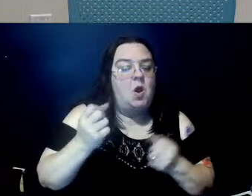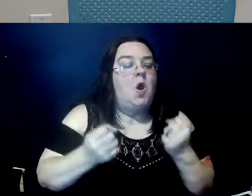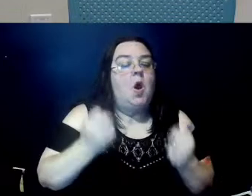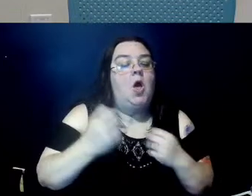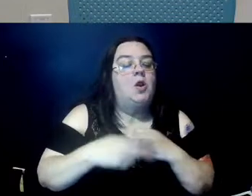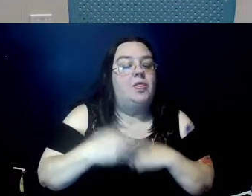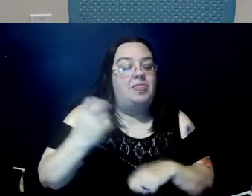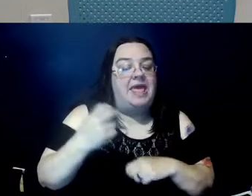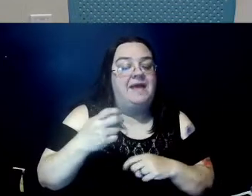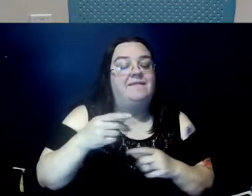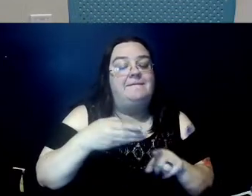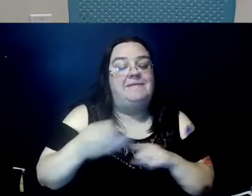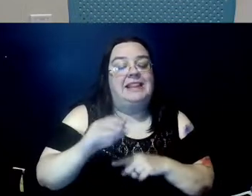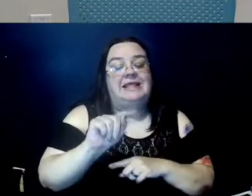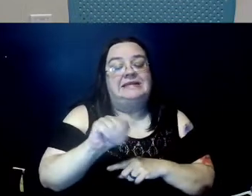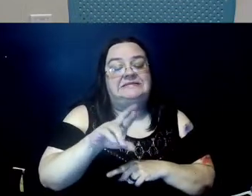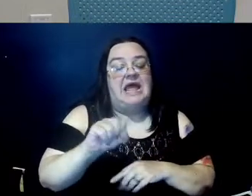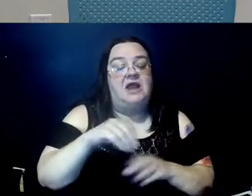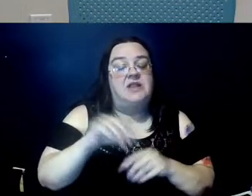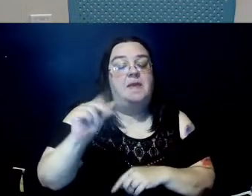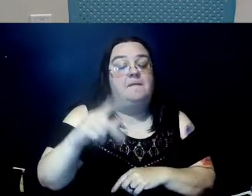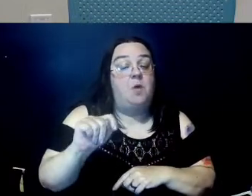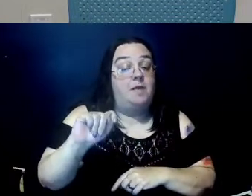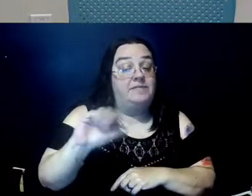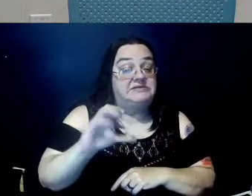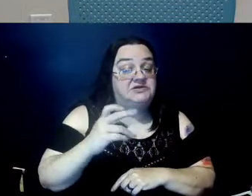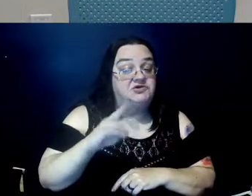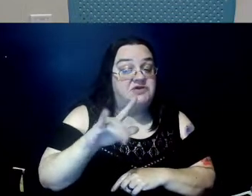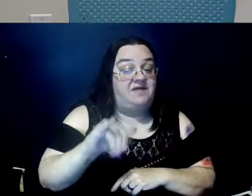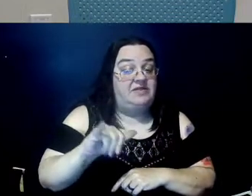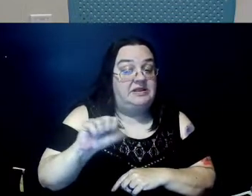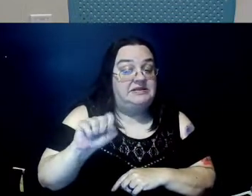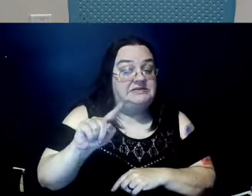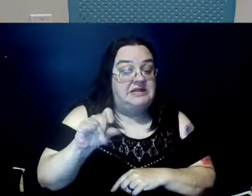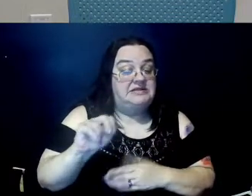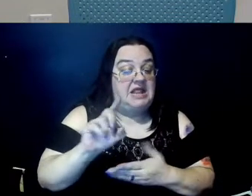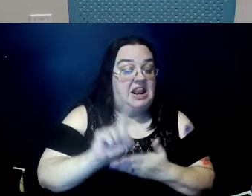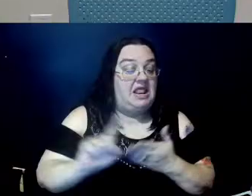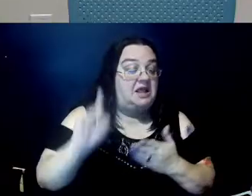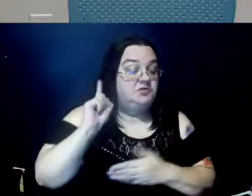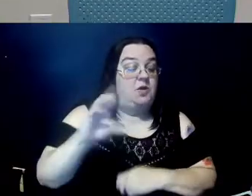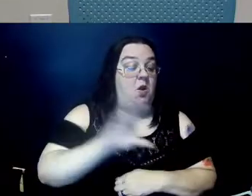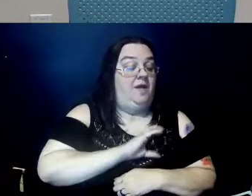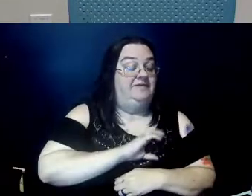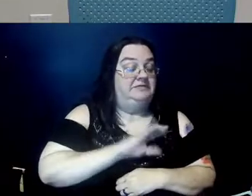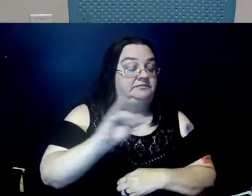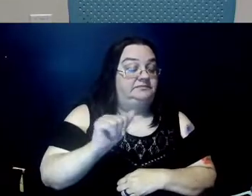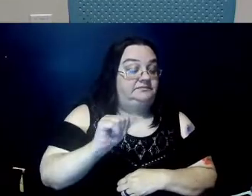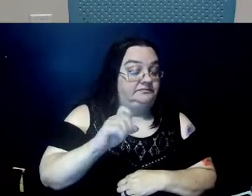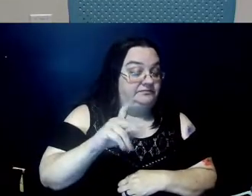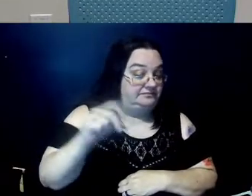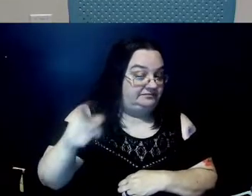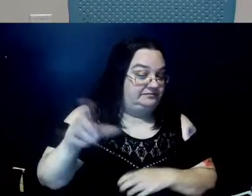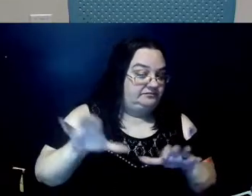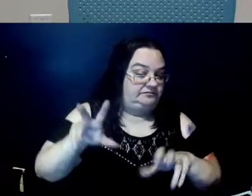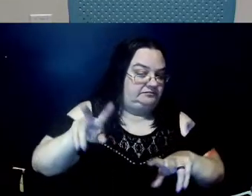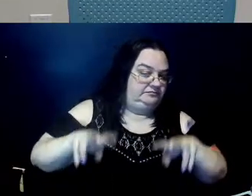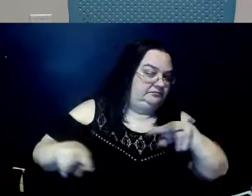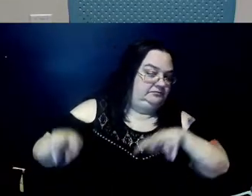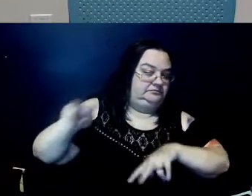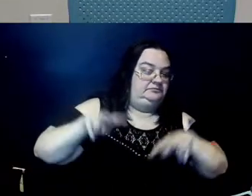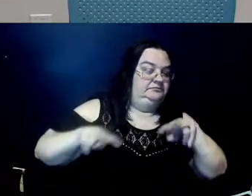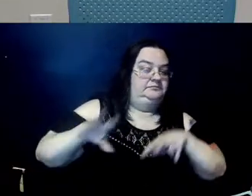Station. Last week, Officer Jackson was up there doing surveillance and actually